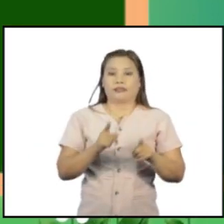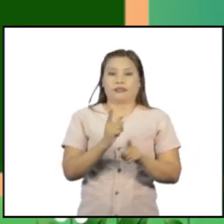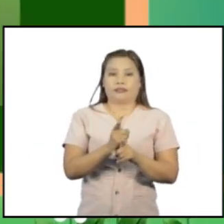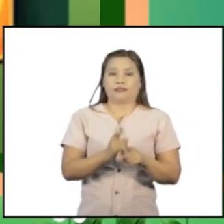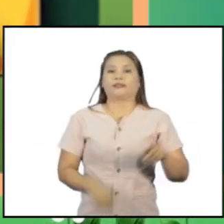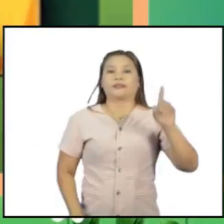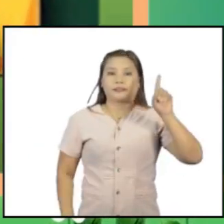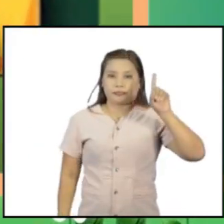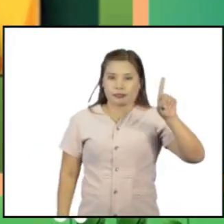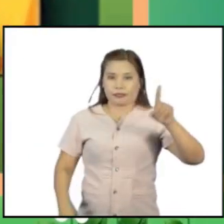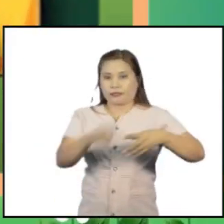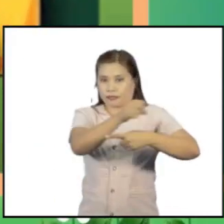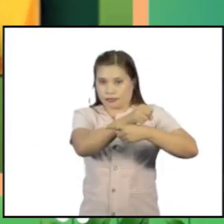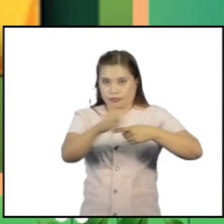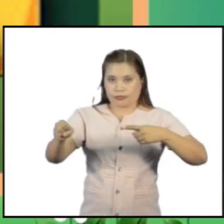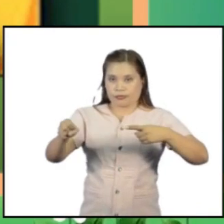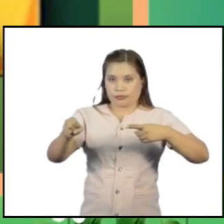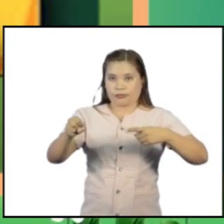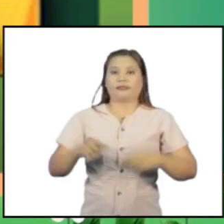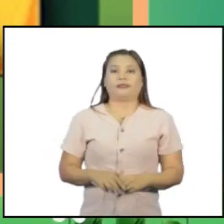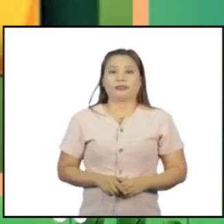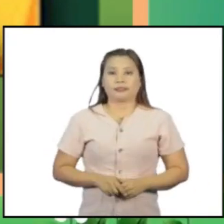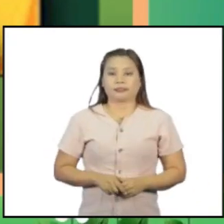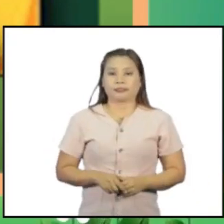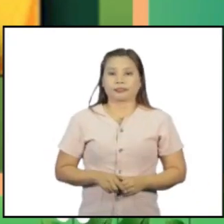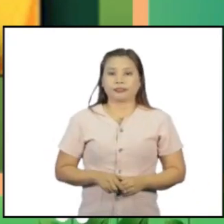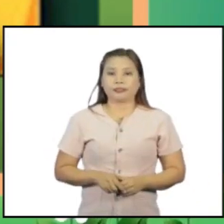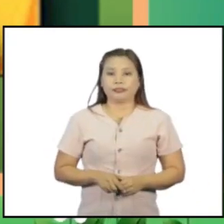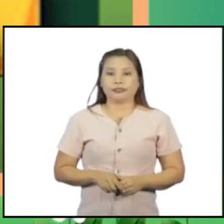is letter D. Stage.